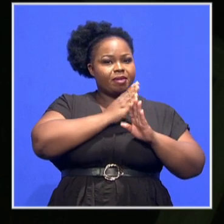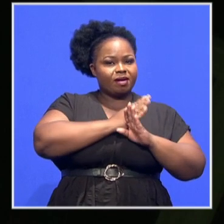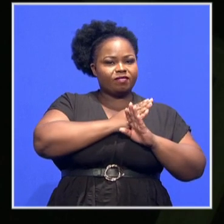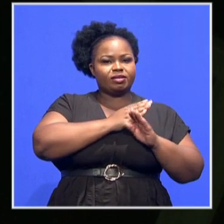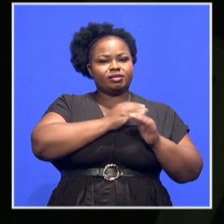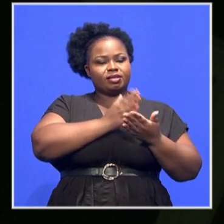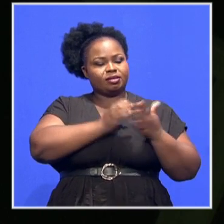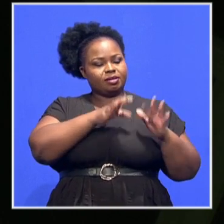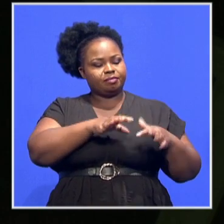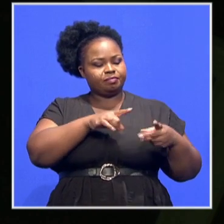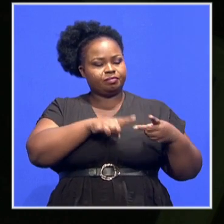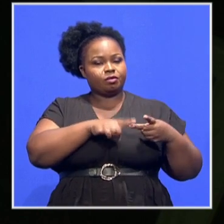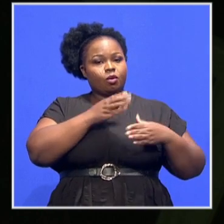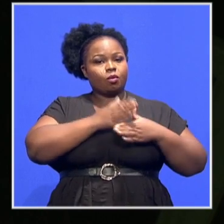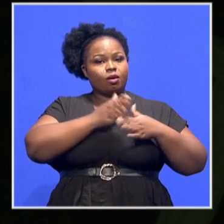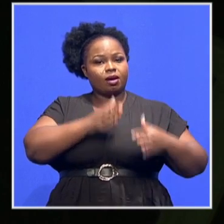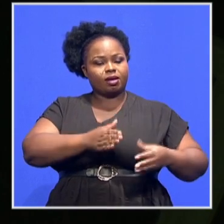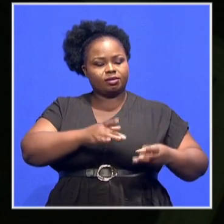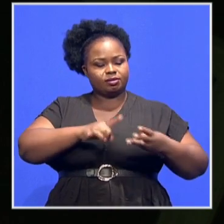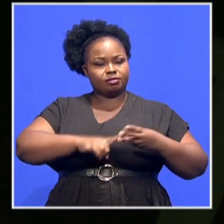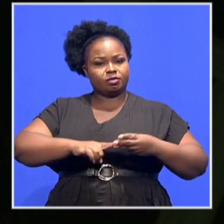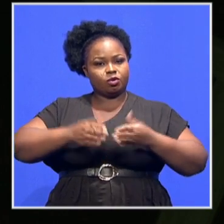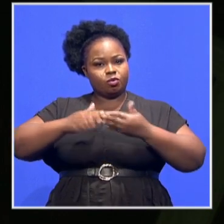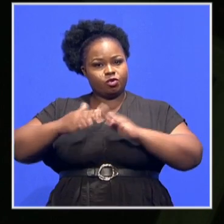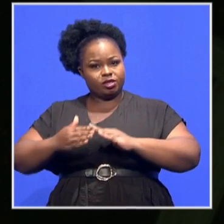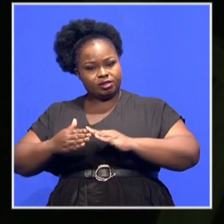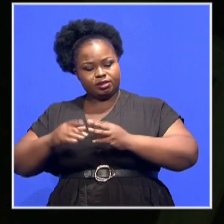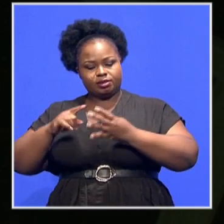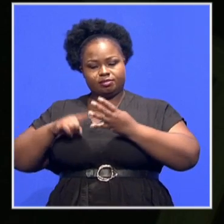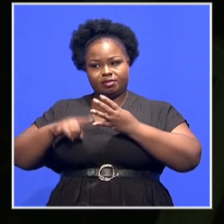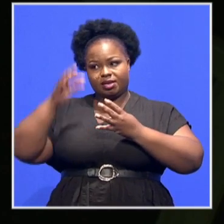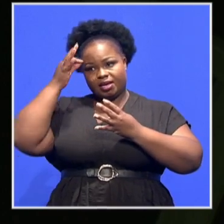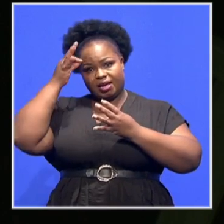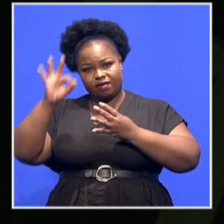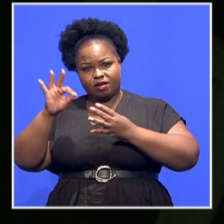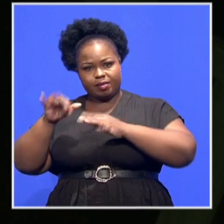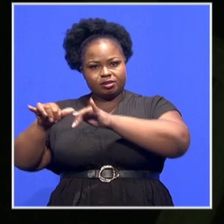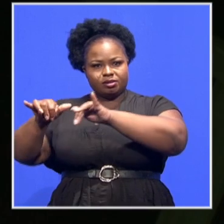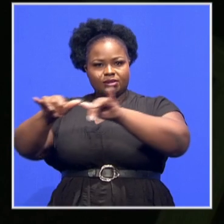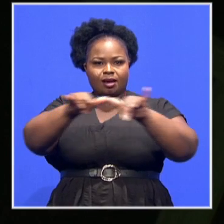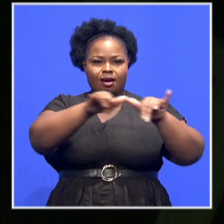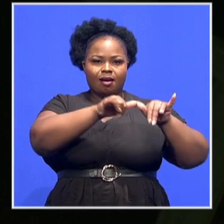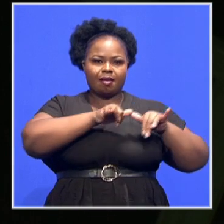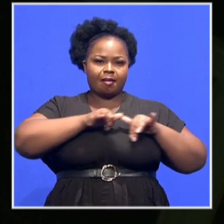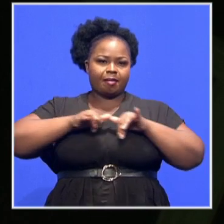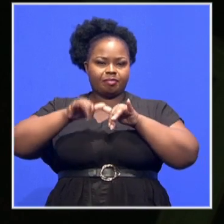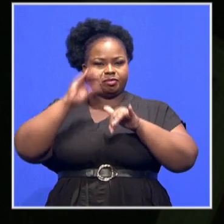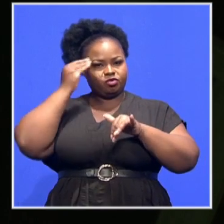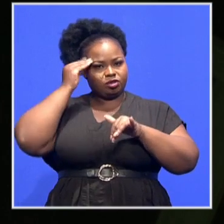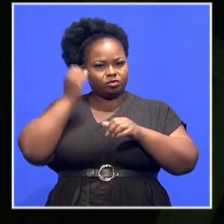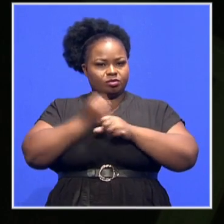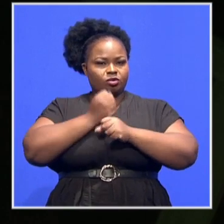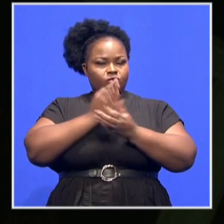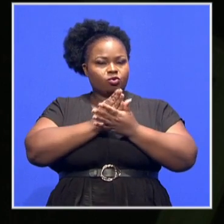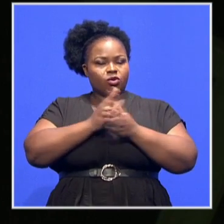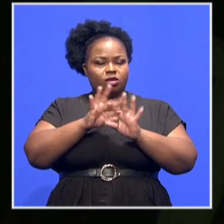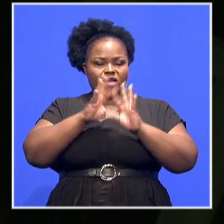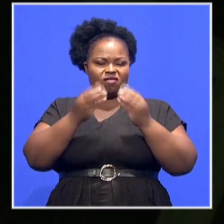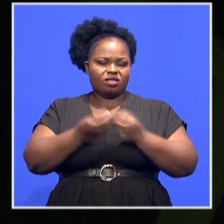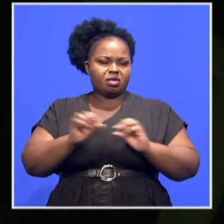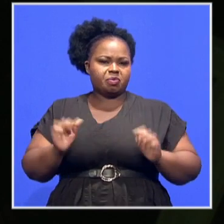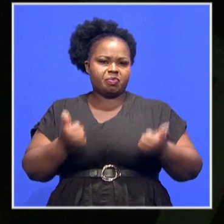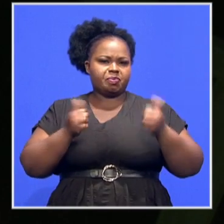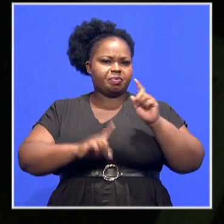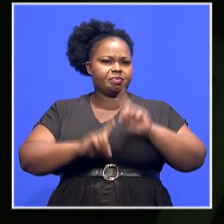workers, communities, and government have a common interest to make this work. And that is why